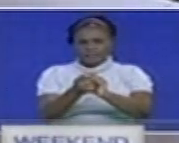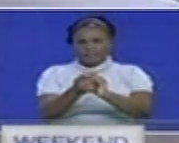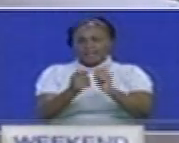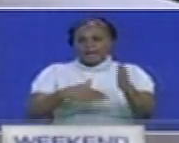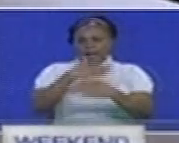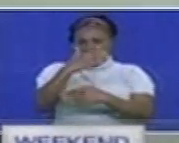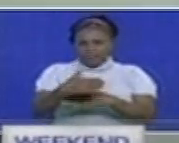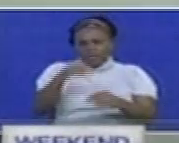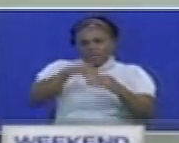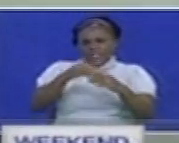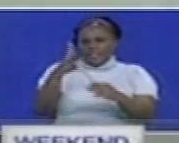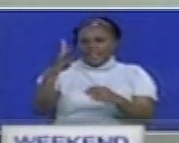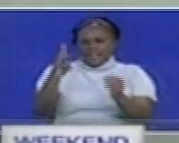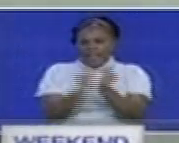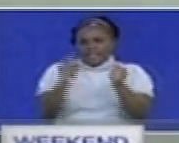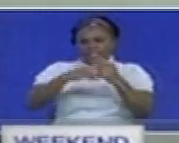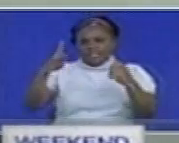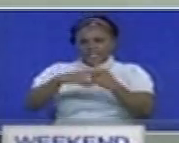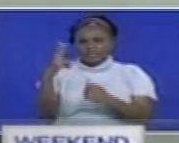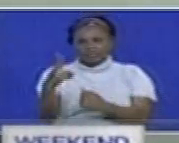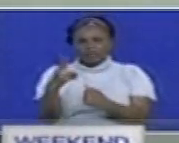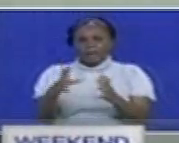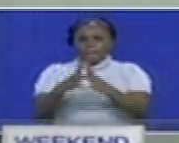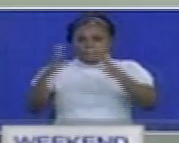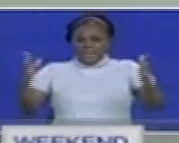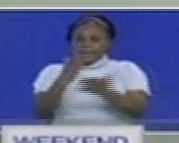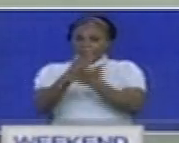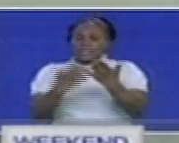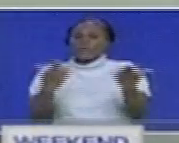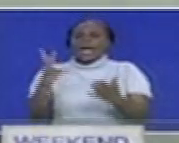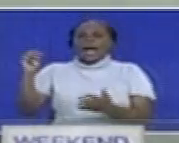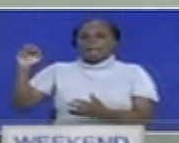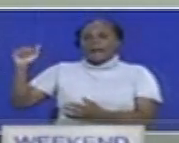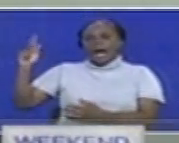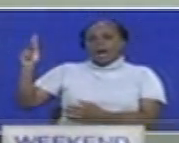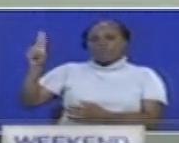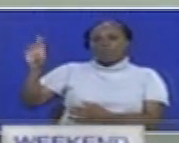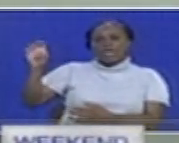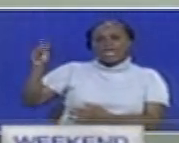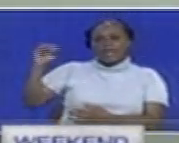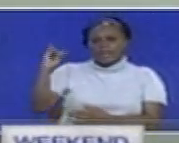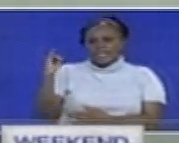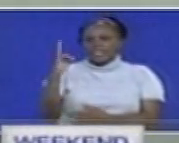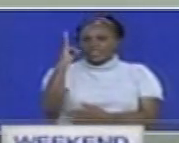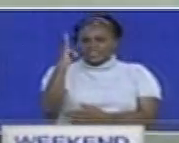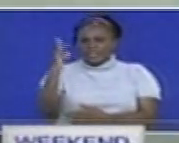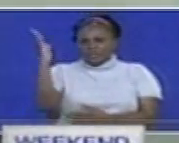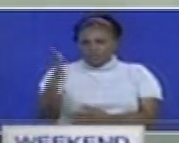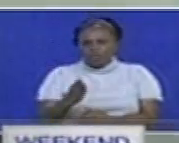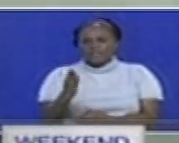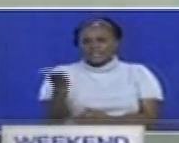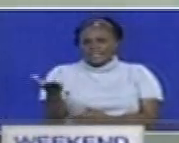after 1992. A bigger part of it is in Makueni. Actually, 3/4 of it is in